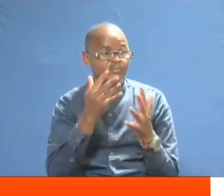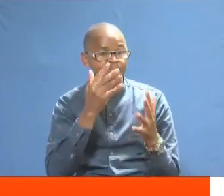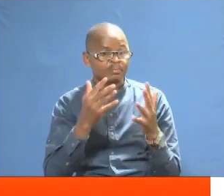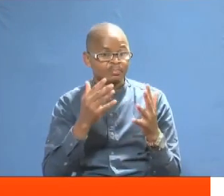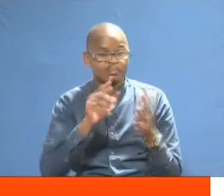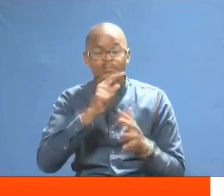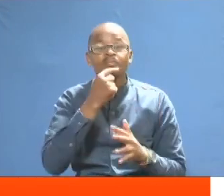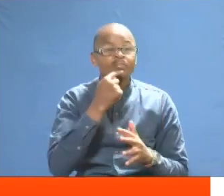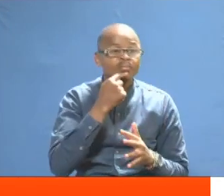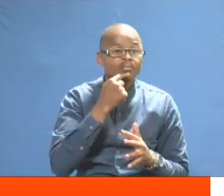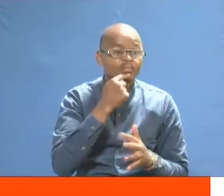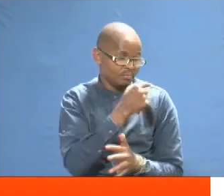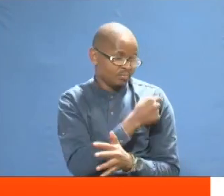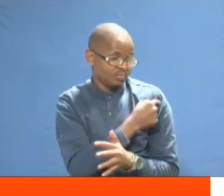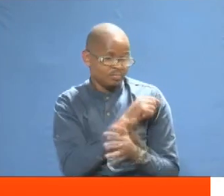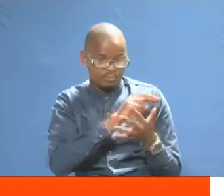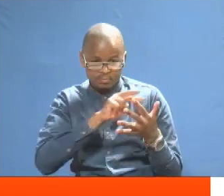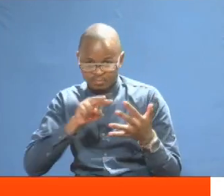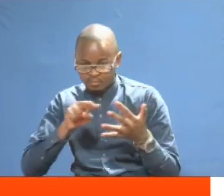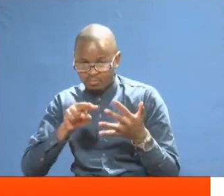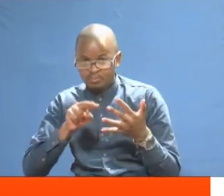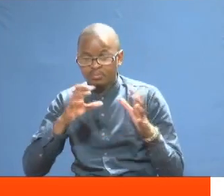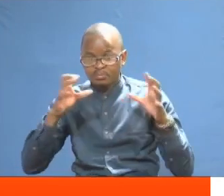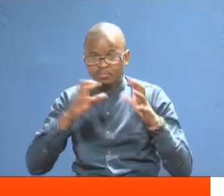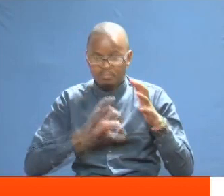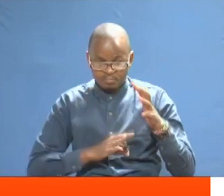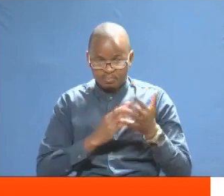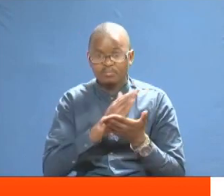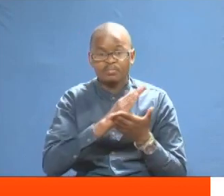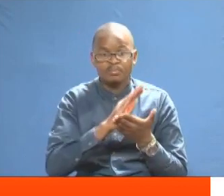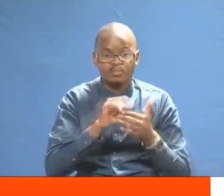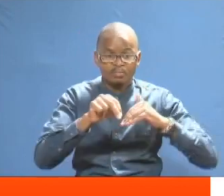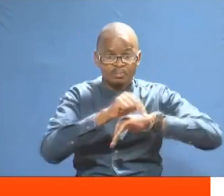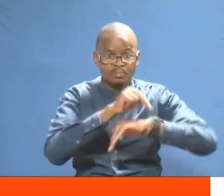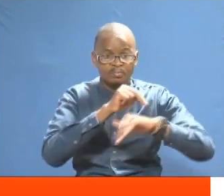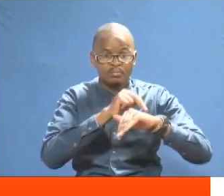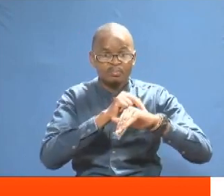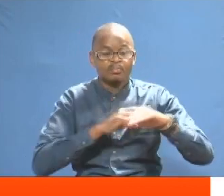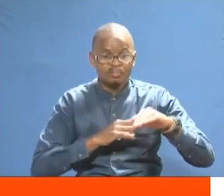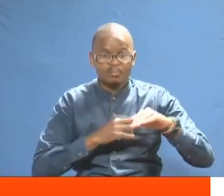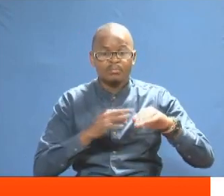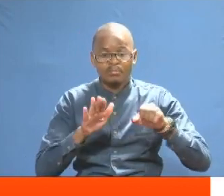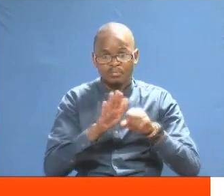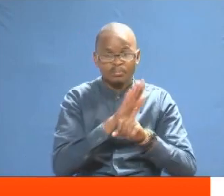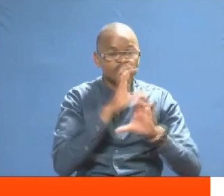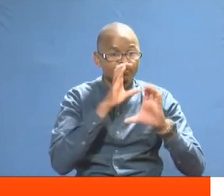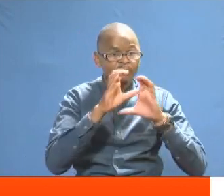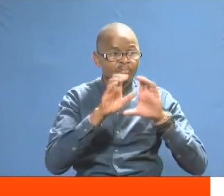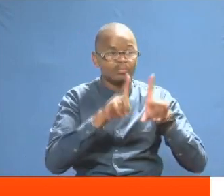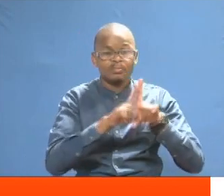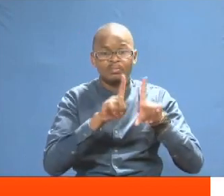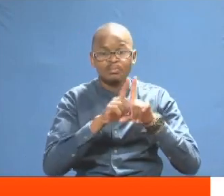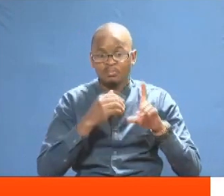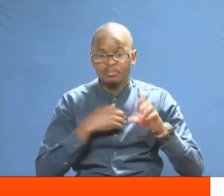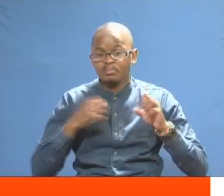Ndorobo, where Turkana, where anybody can walk into that party, feel part of the nation, feel part of the entire conversation, and even